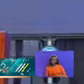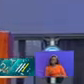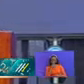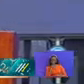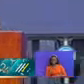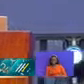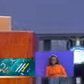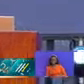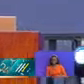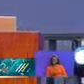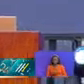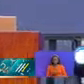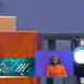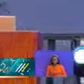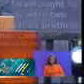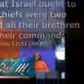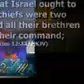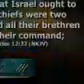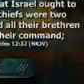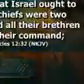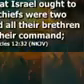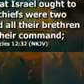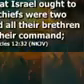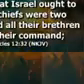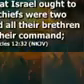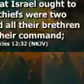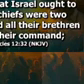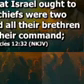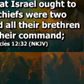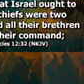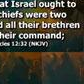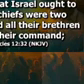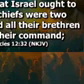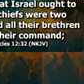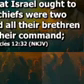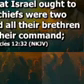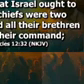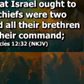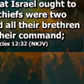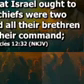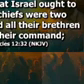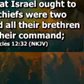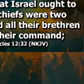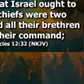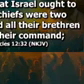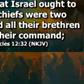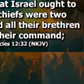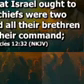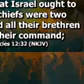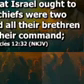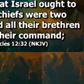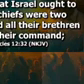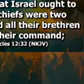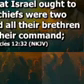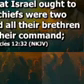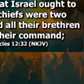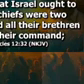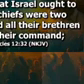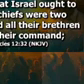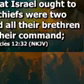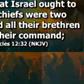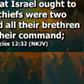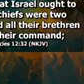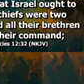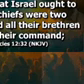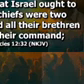of isaka understood time and they advised Israel on what to